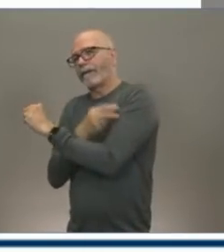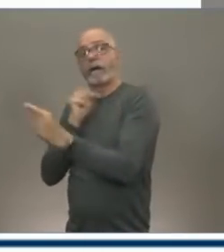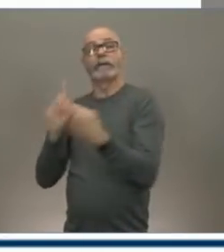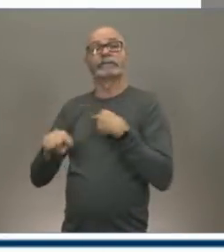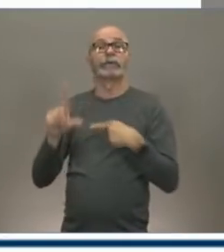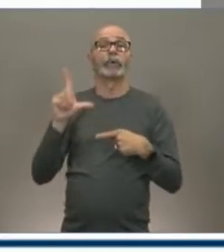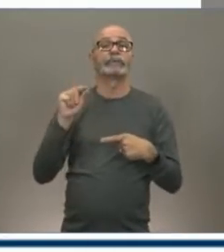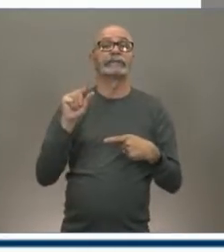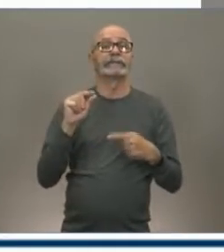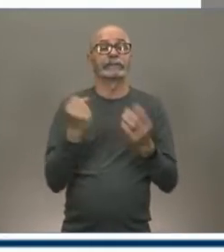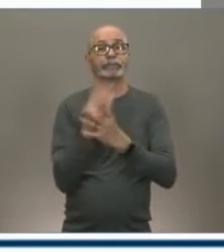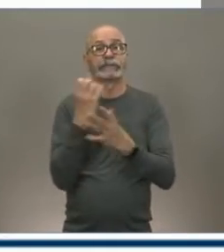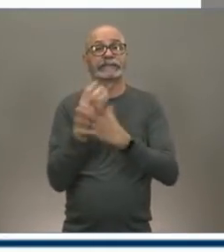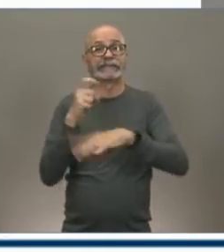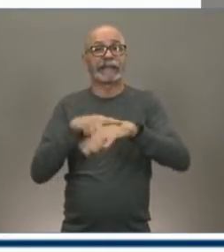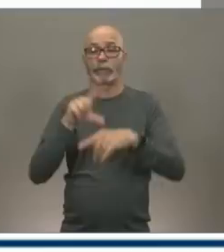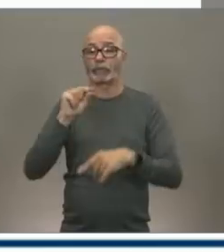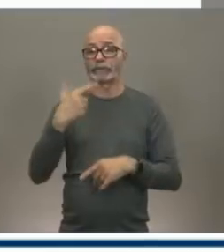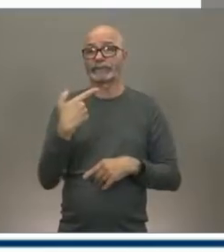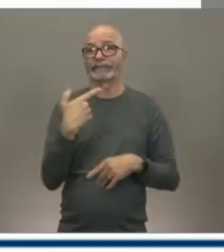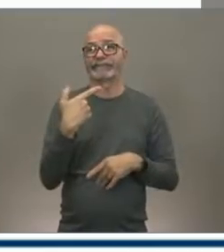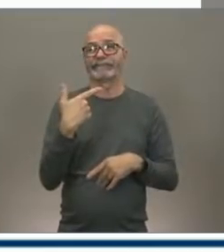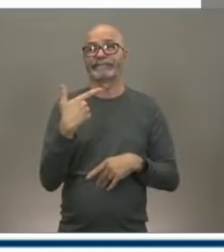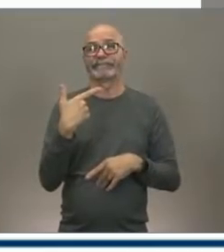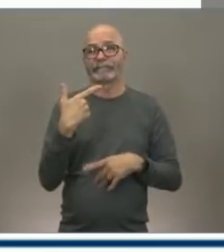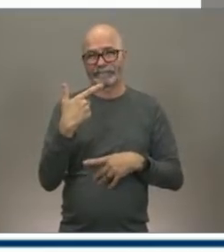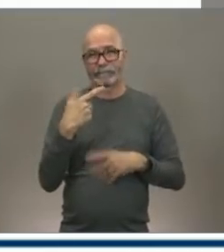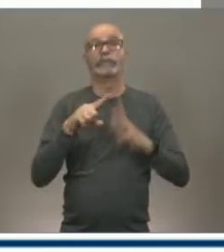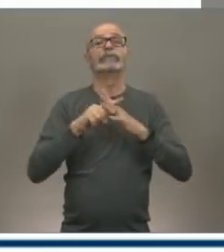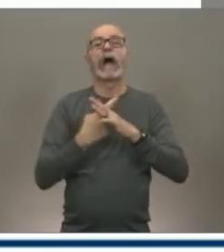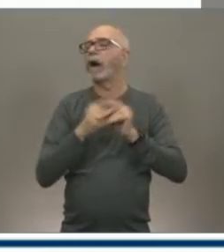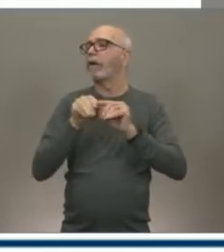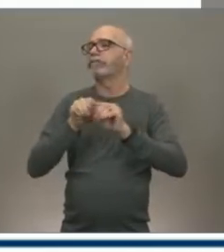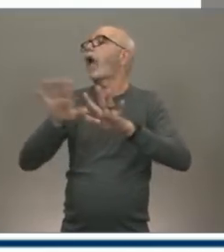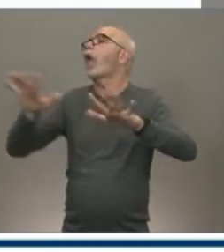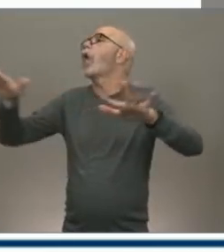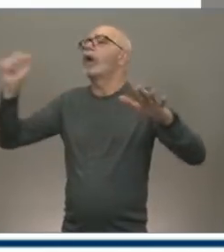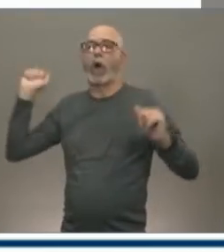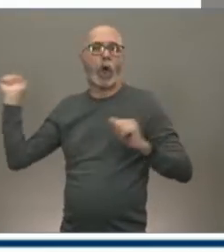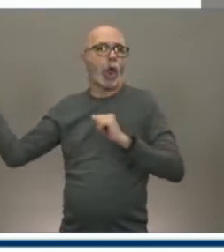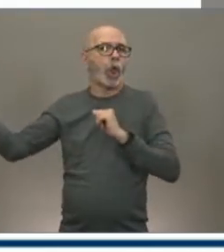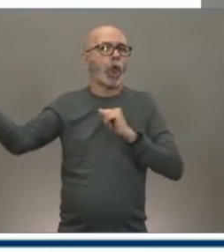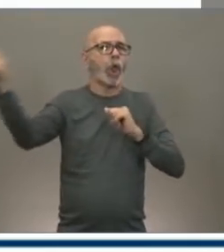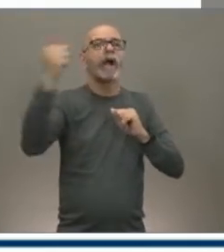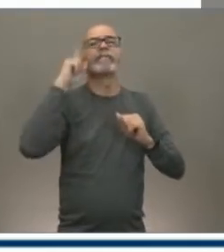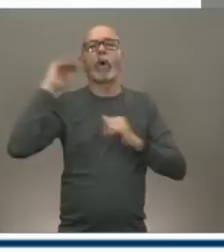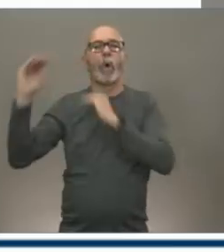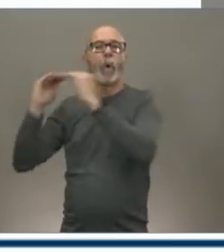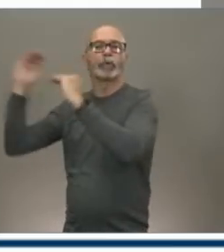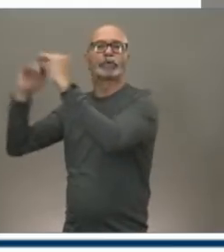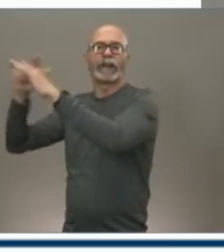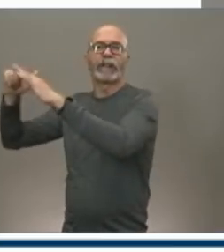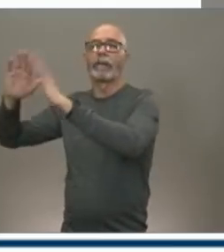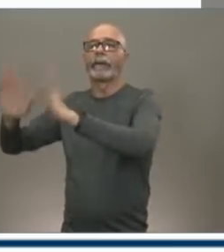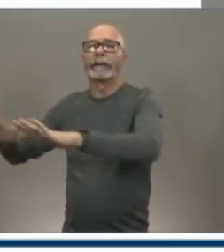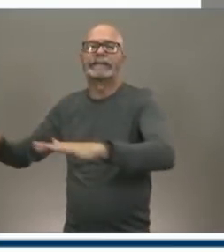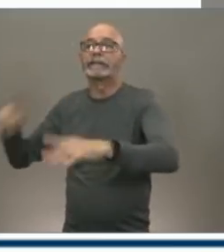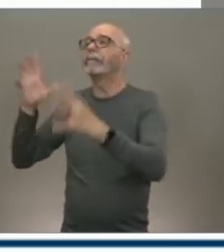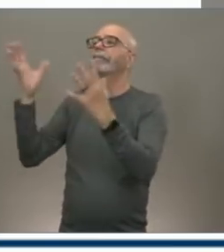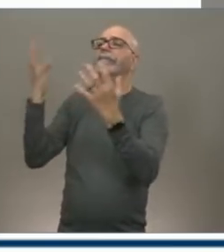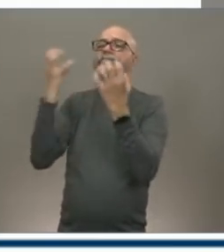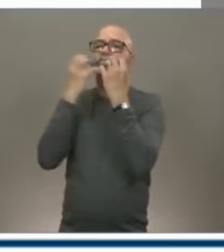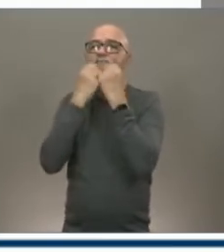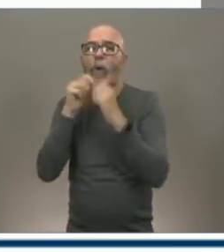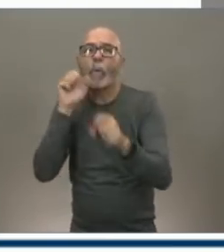can expand beyond all these groups into other healthcare workers and other essential workers. And it'll